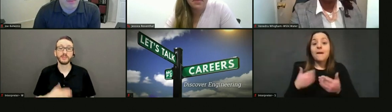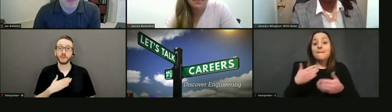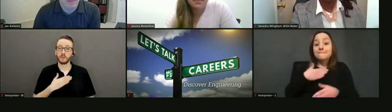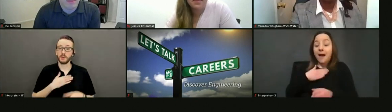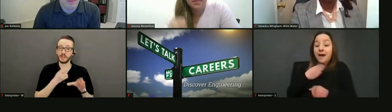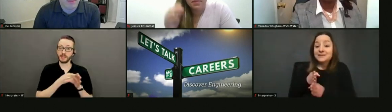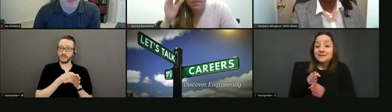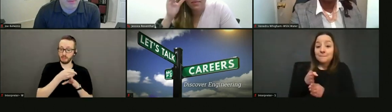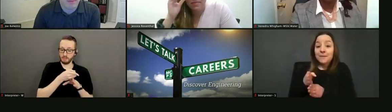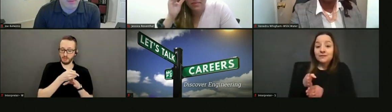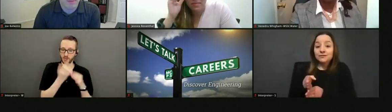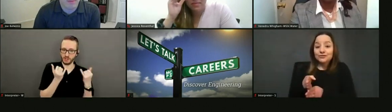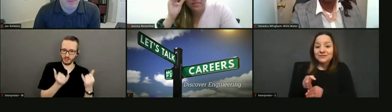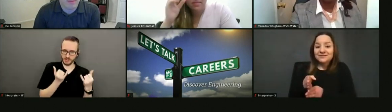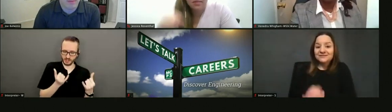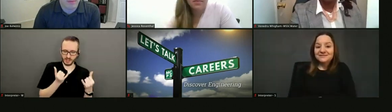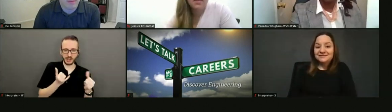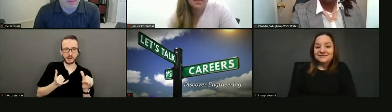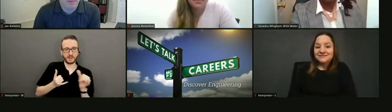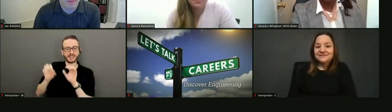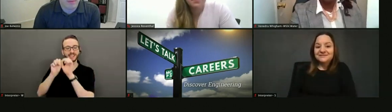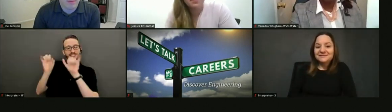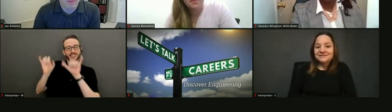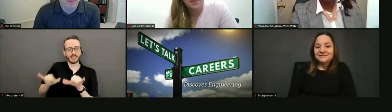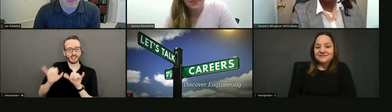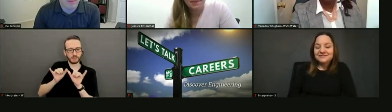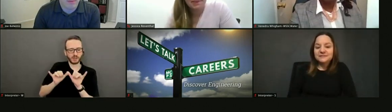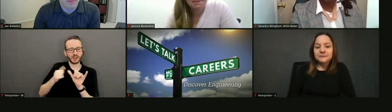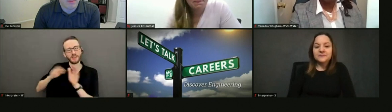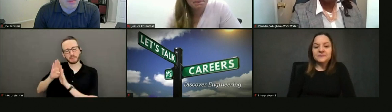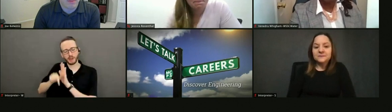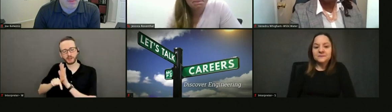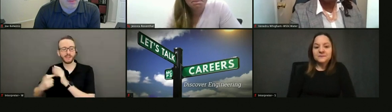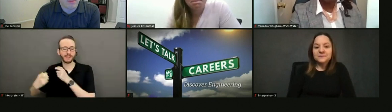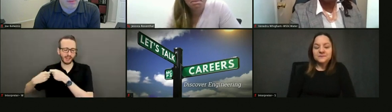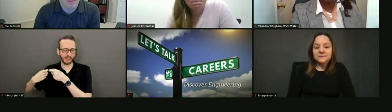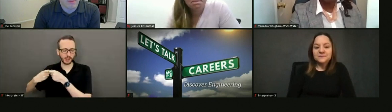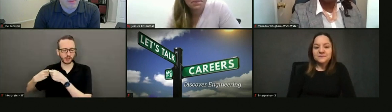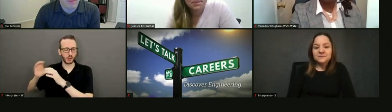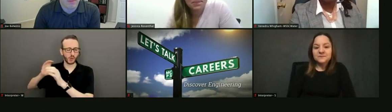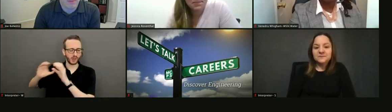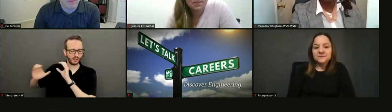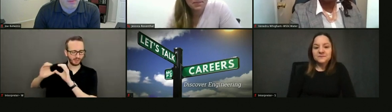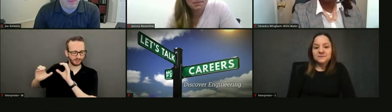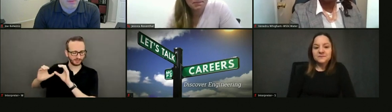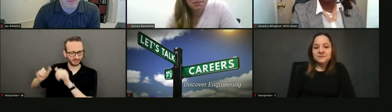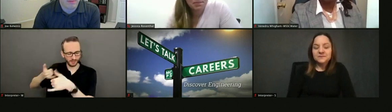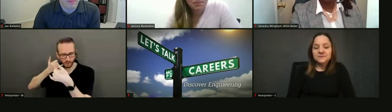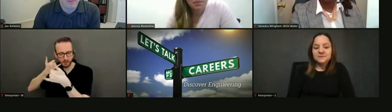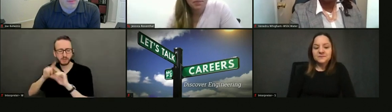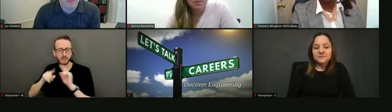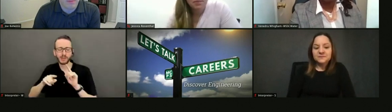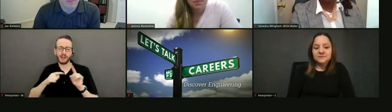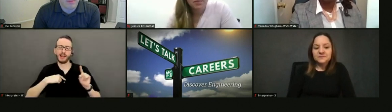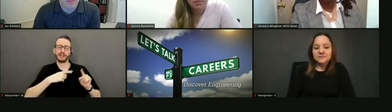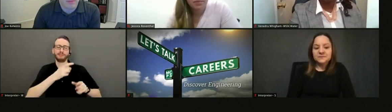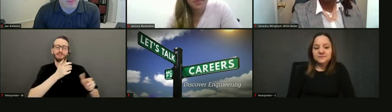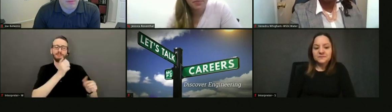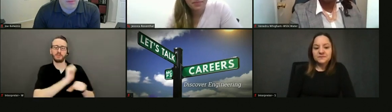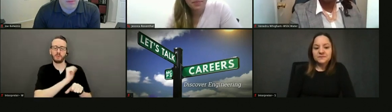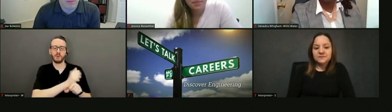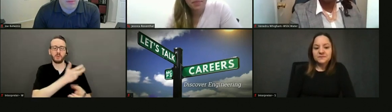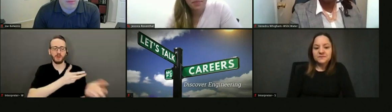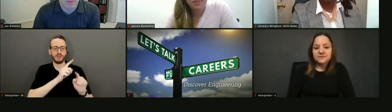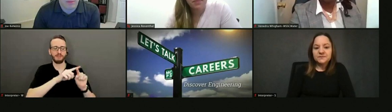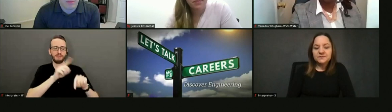is probably systems engineering. I have a background in electrical and telecom, but I really work with a lot of different engineers and try to pull